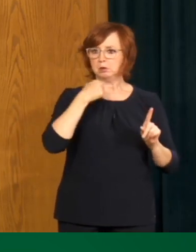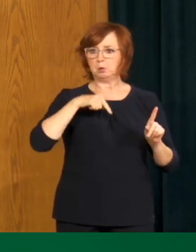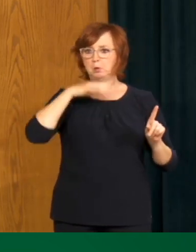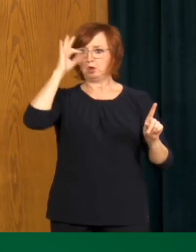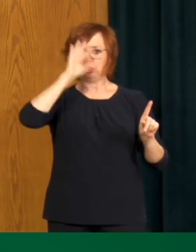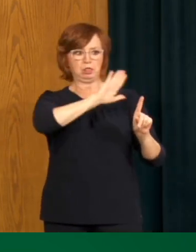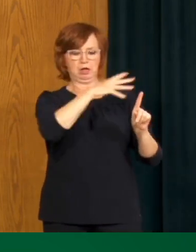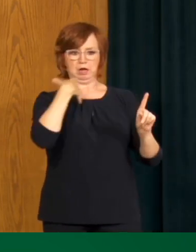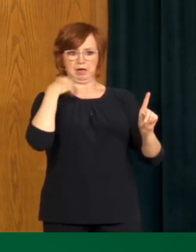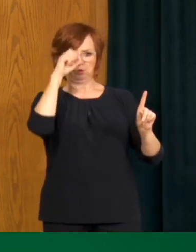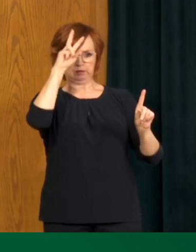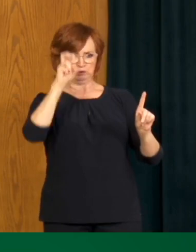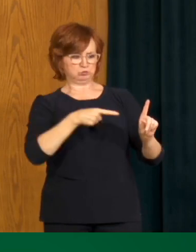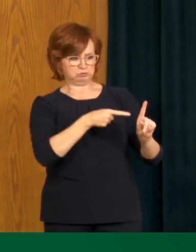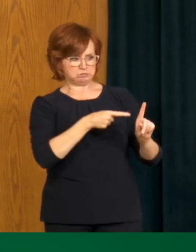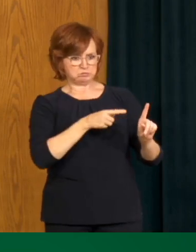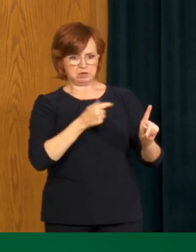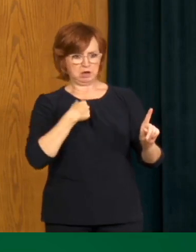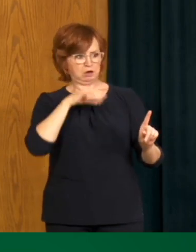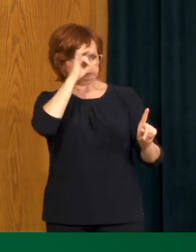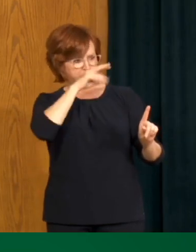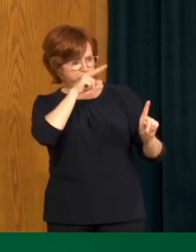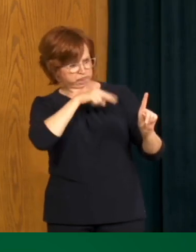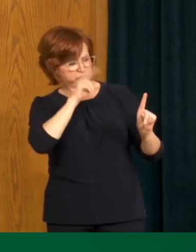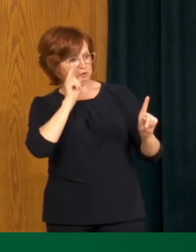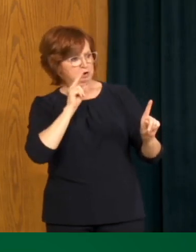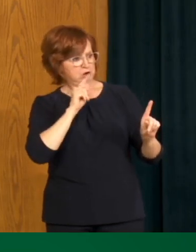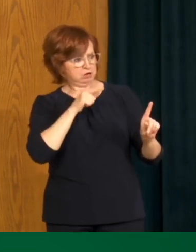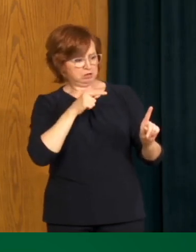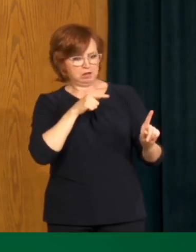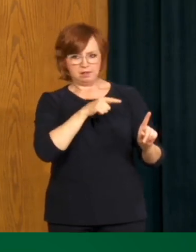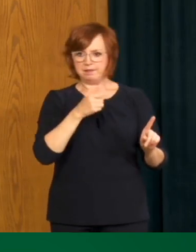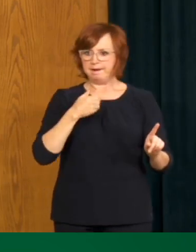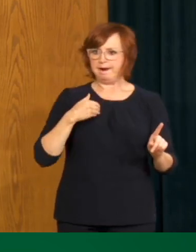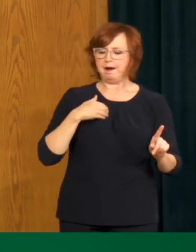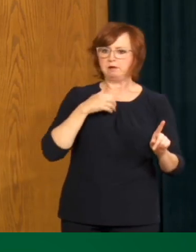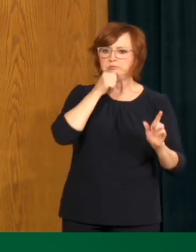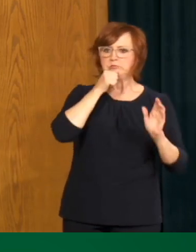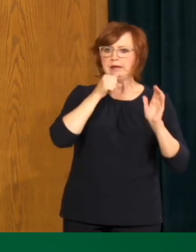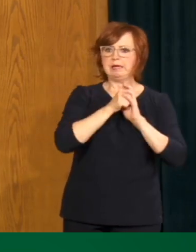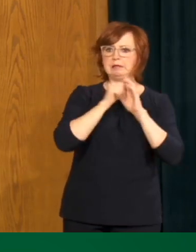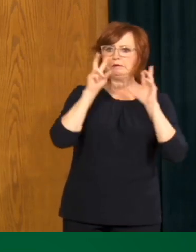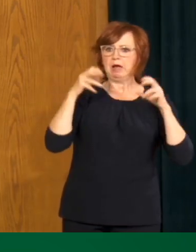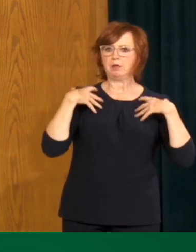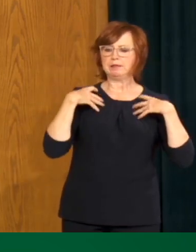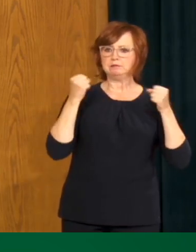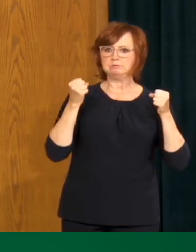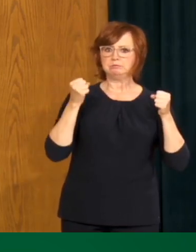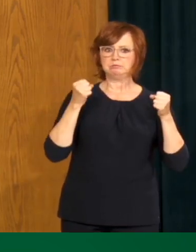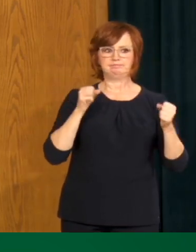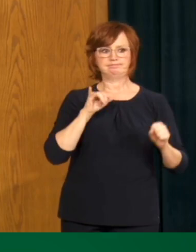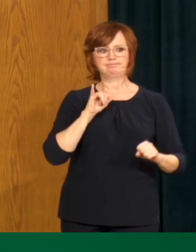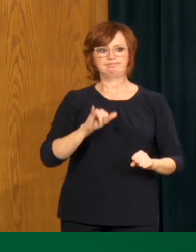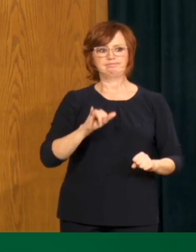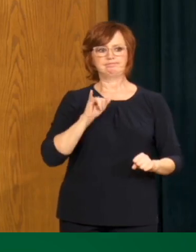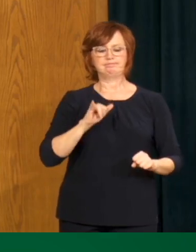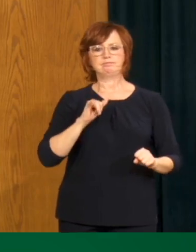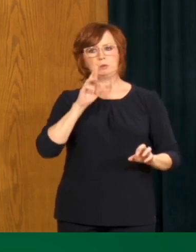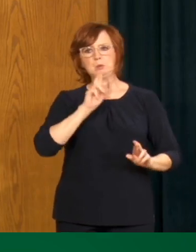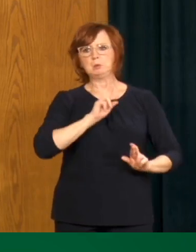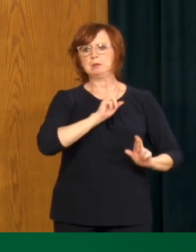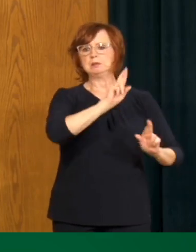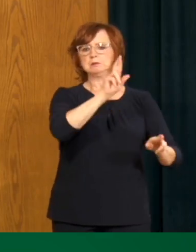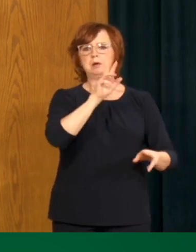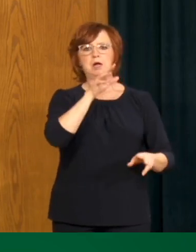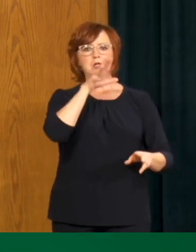on a regular basis and just aren't comfortable expanding their contact reach. And we need to do all of these things, regardless of